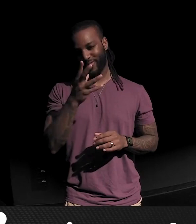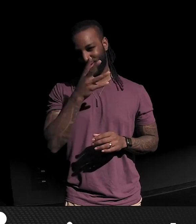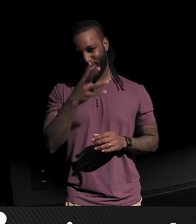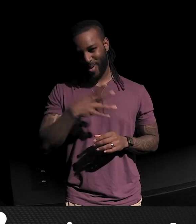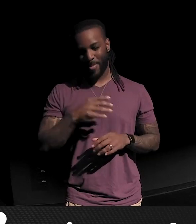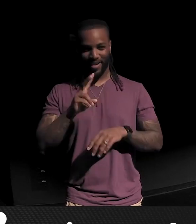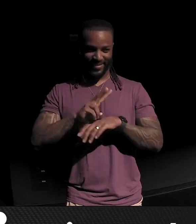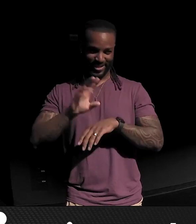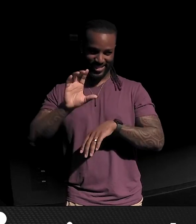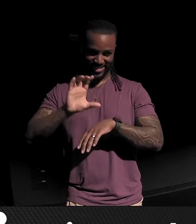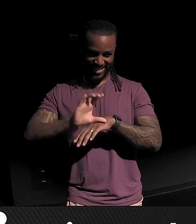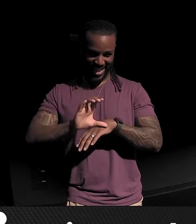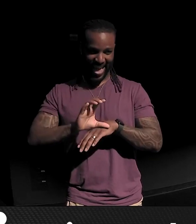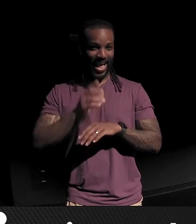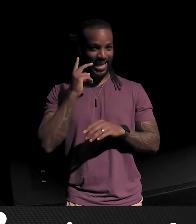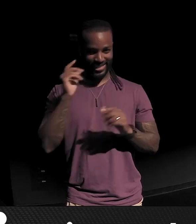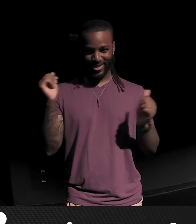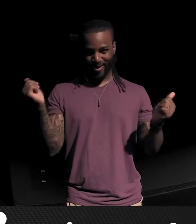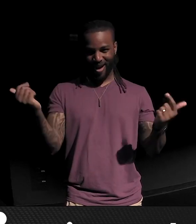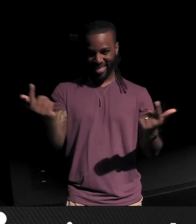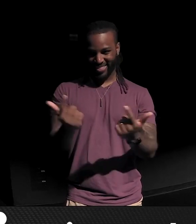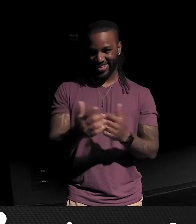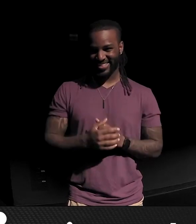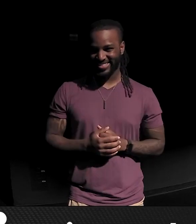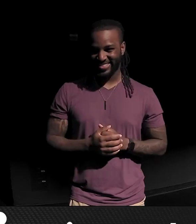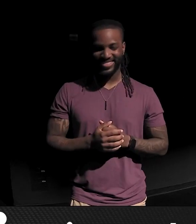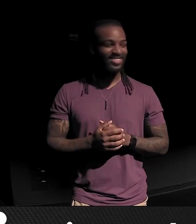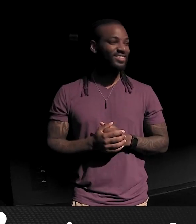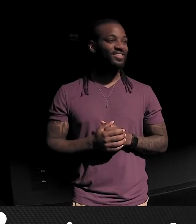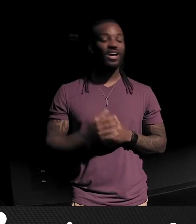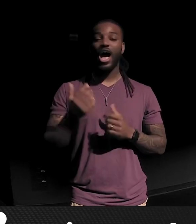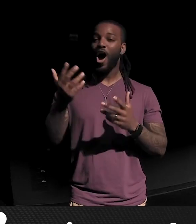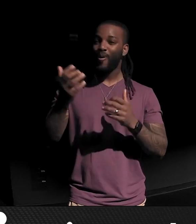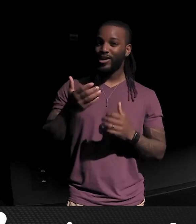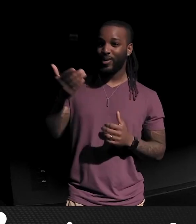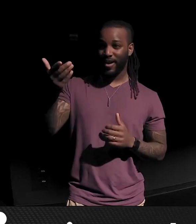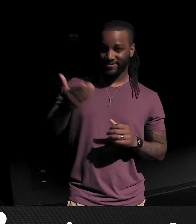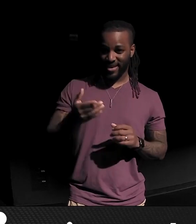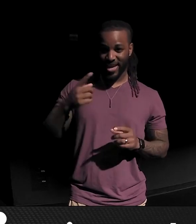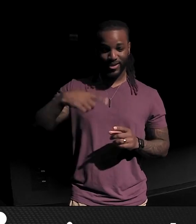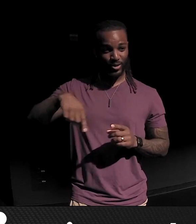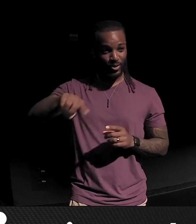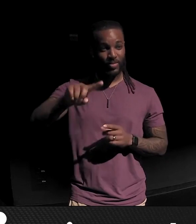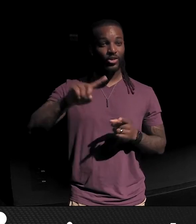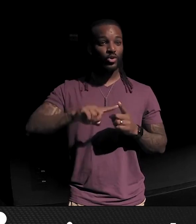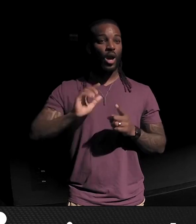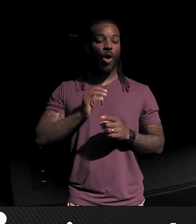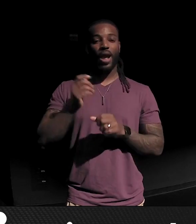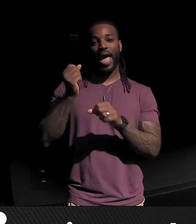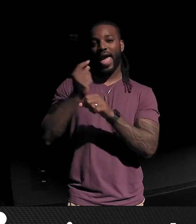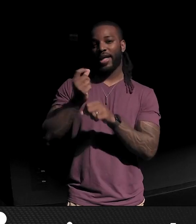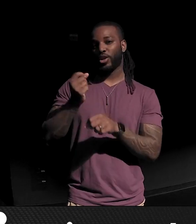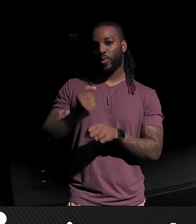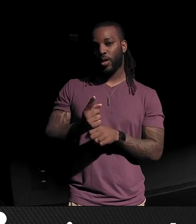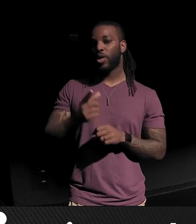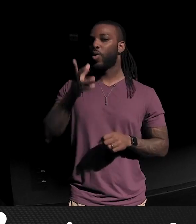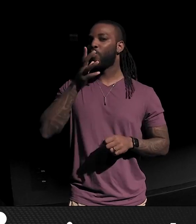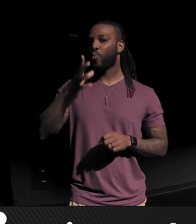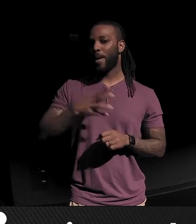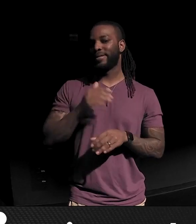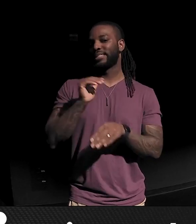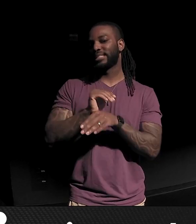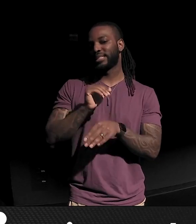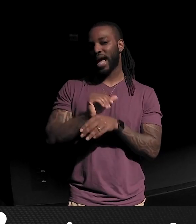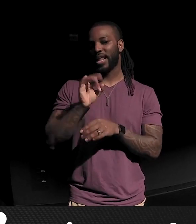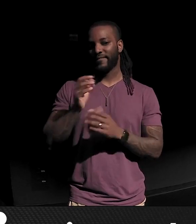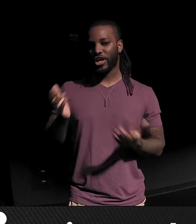Vineyard Cincinnati. I see you all out there. Want to invite you to our annual Women's Night of